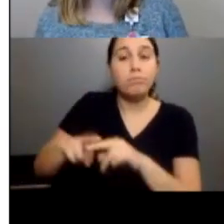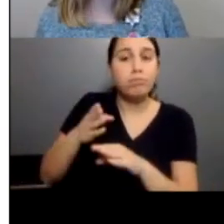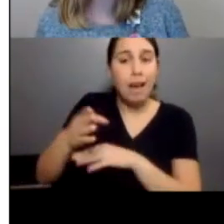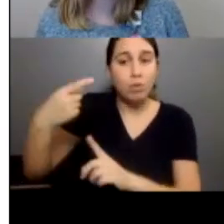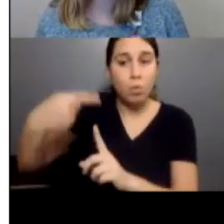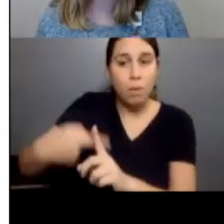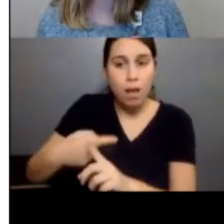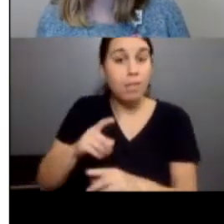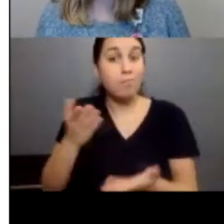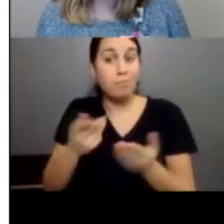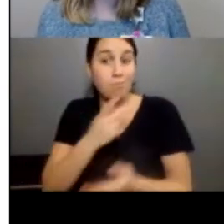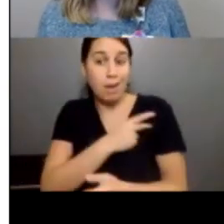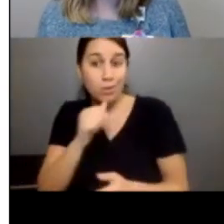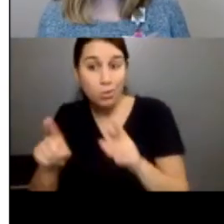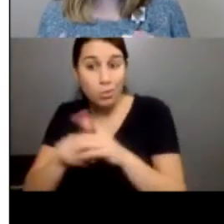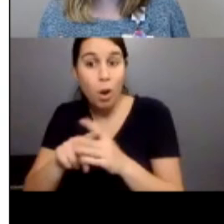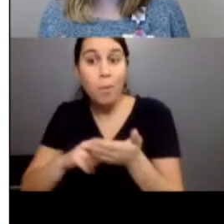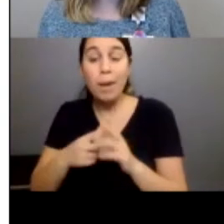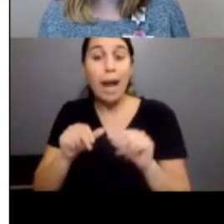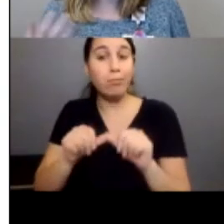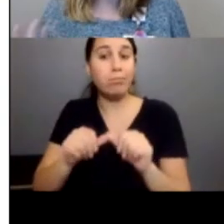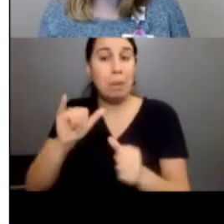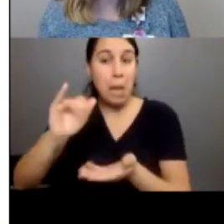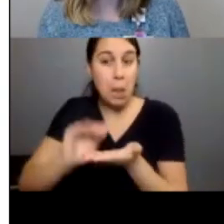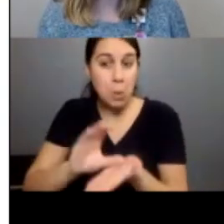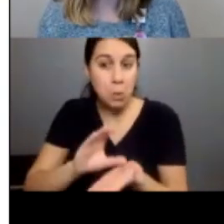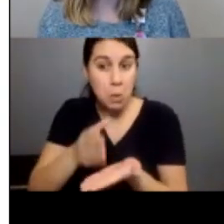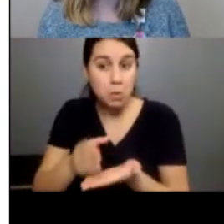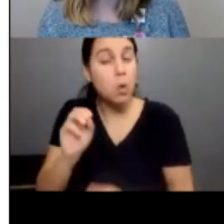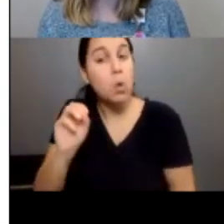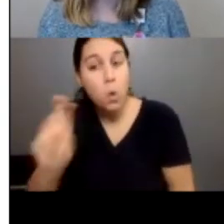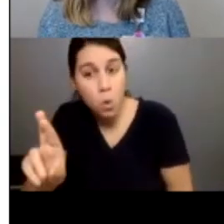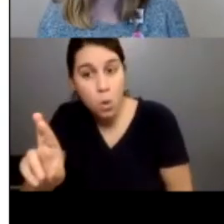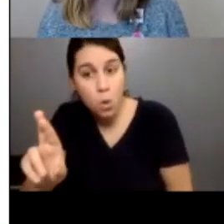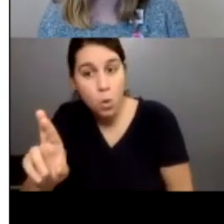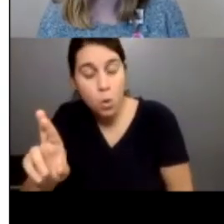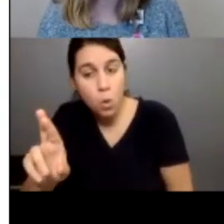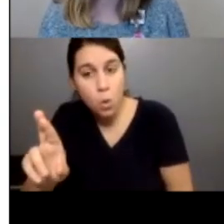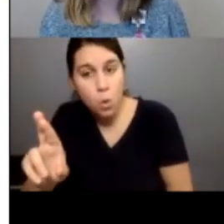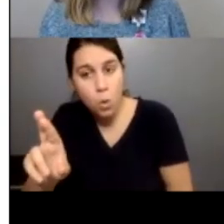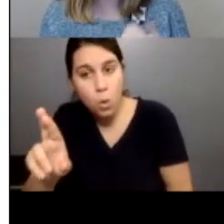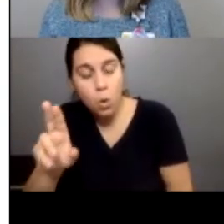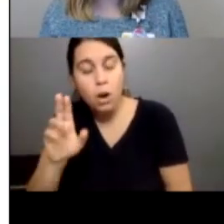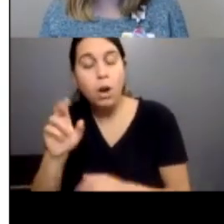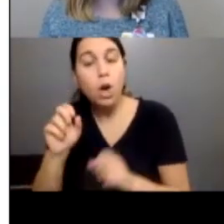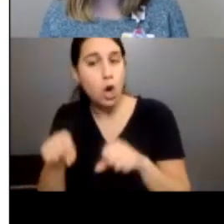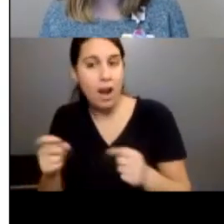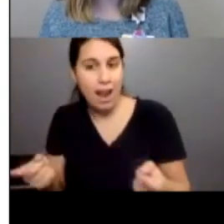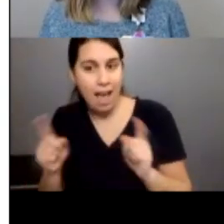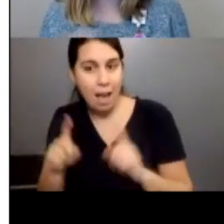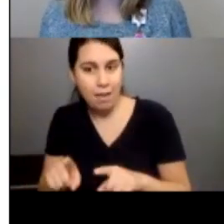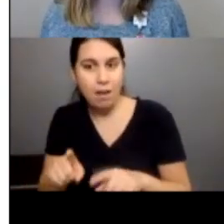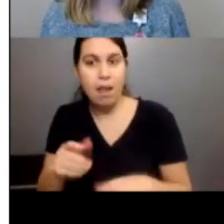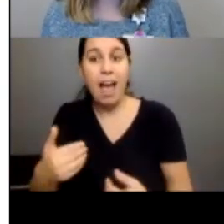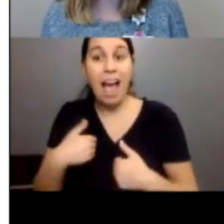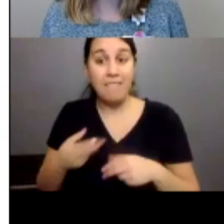increase doesn't happen. Or what could also happen, which almost happened in this case is there is a titration plan,